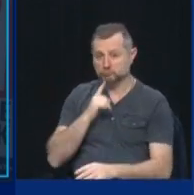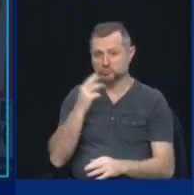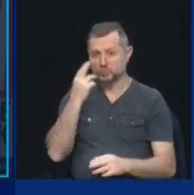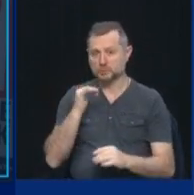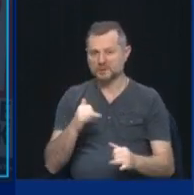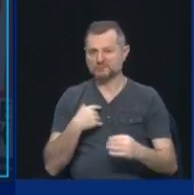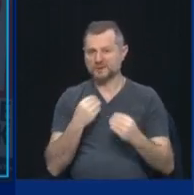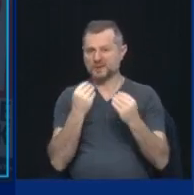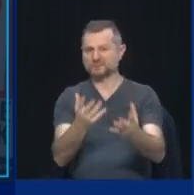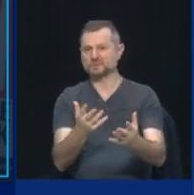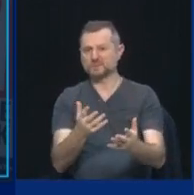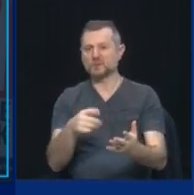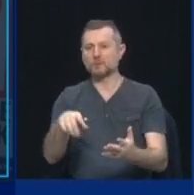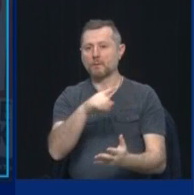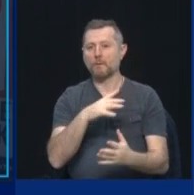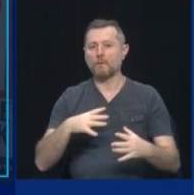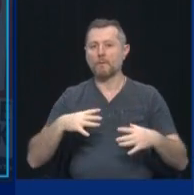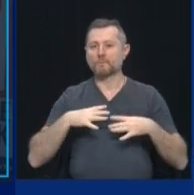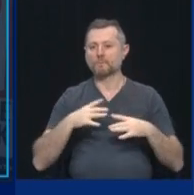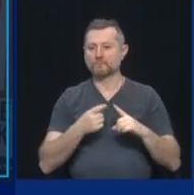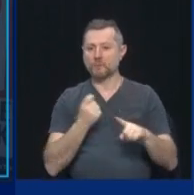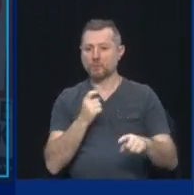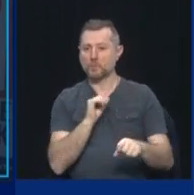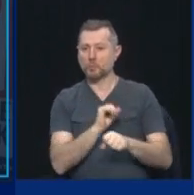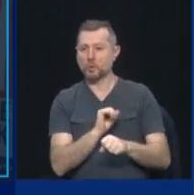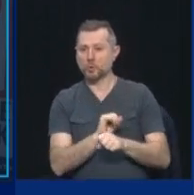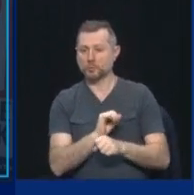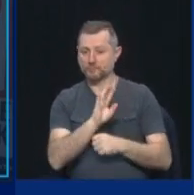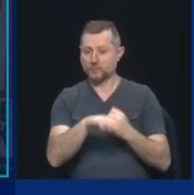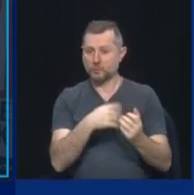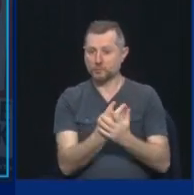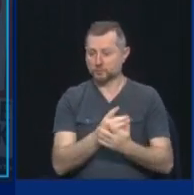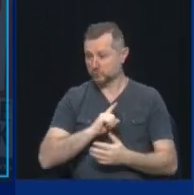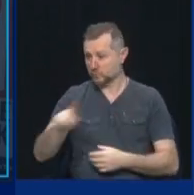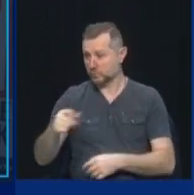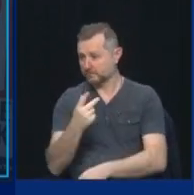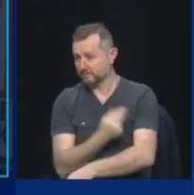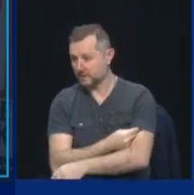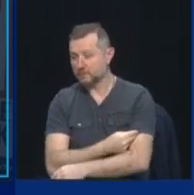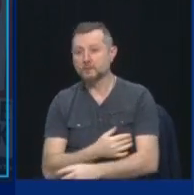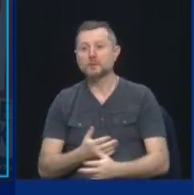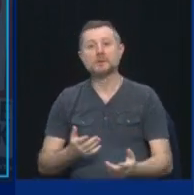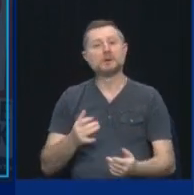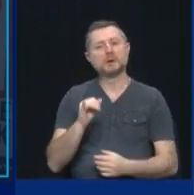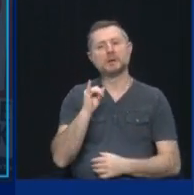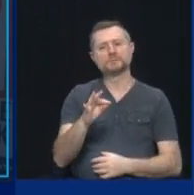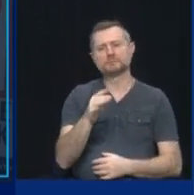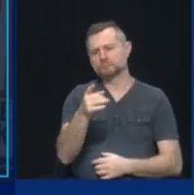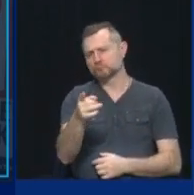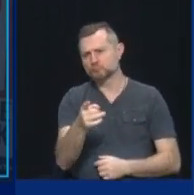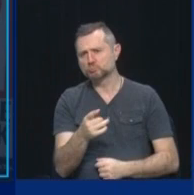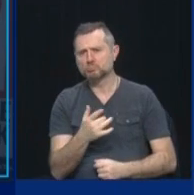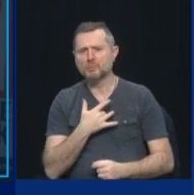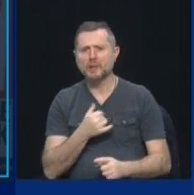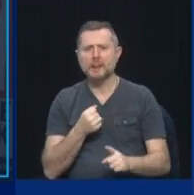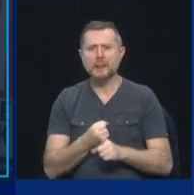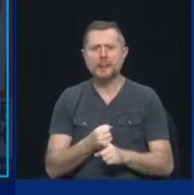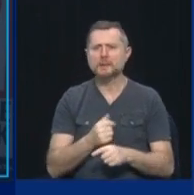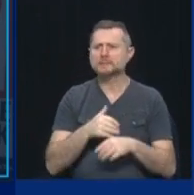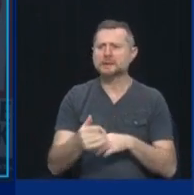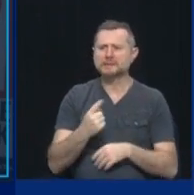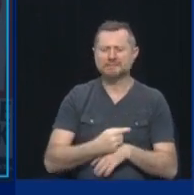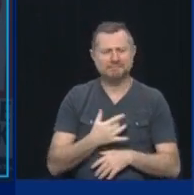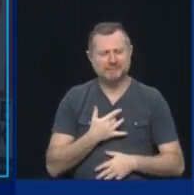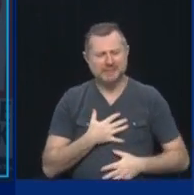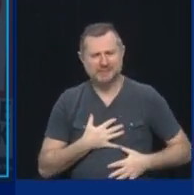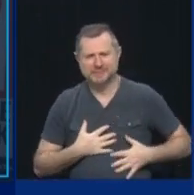dose. If you're one of the very few that happens to get side effects from